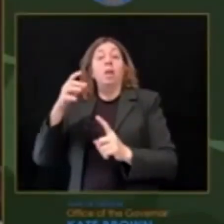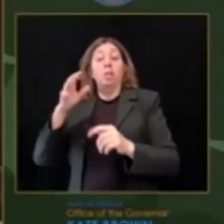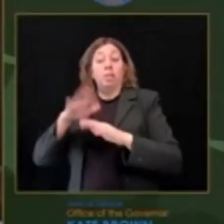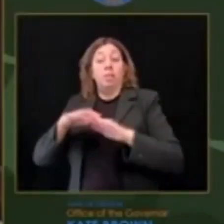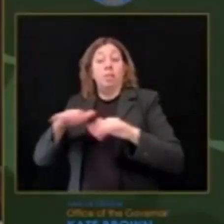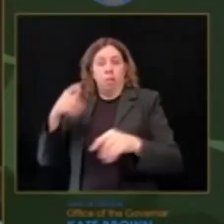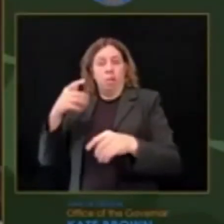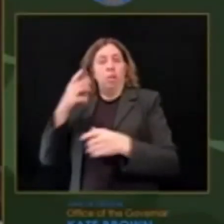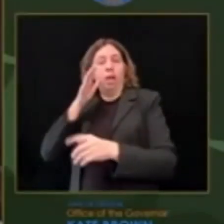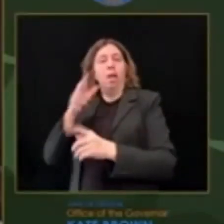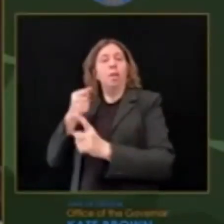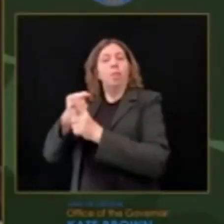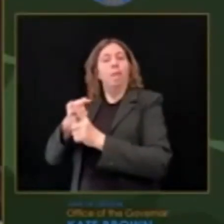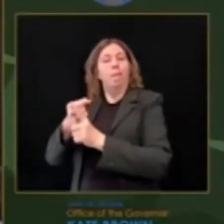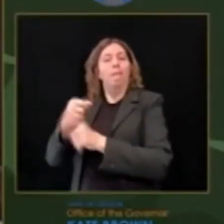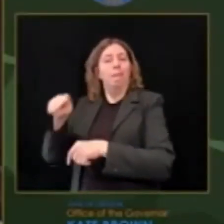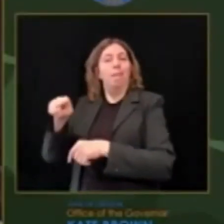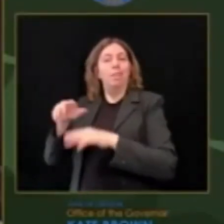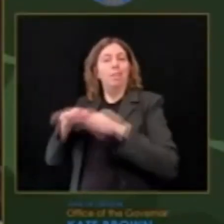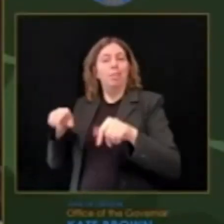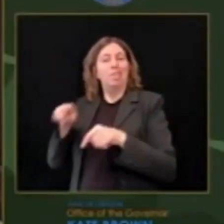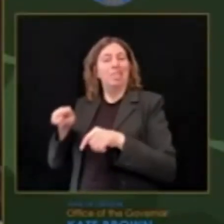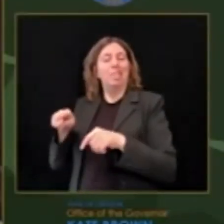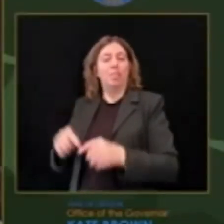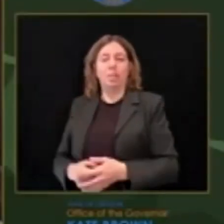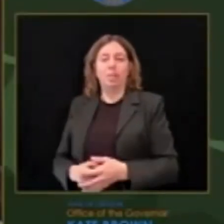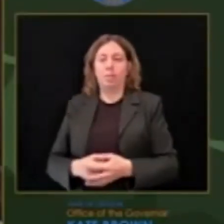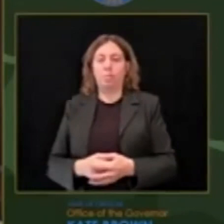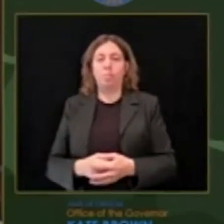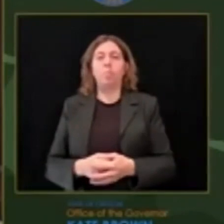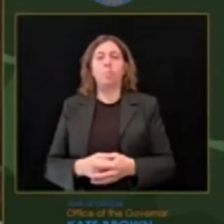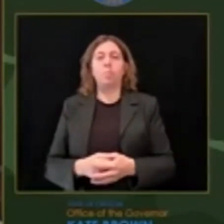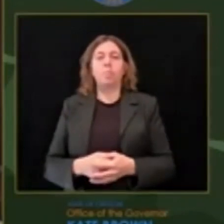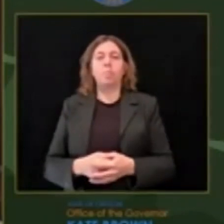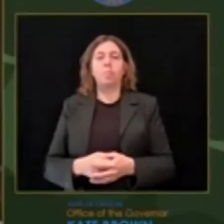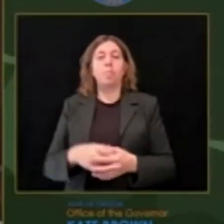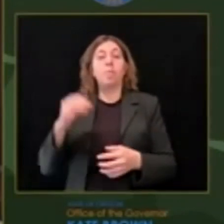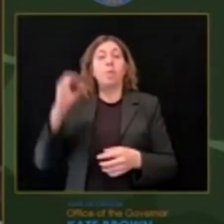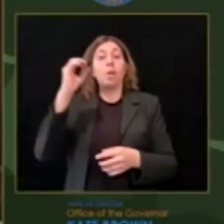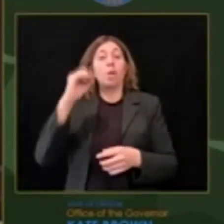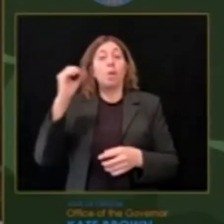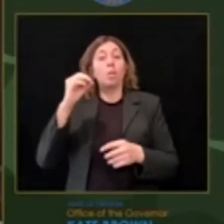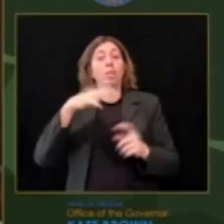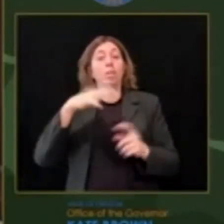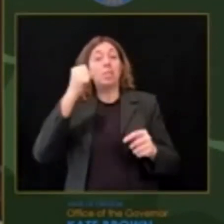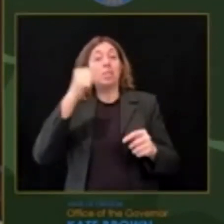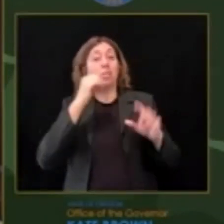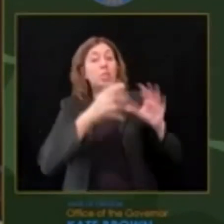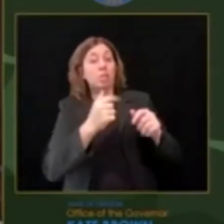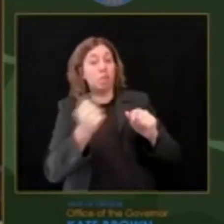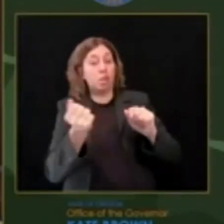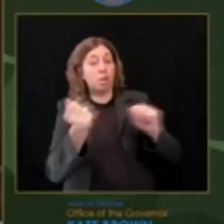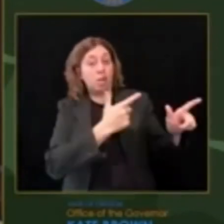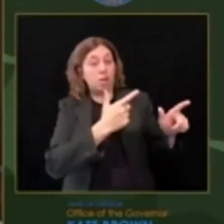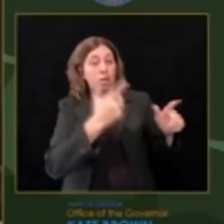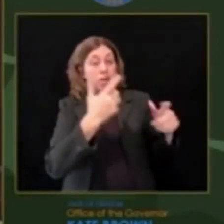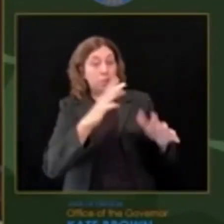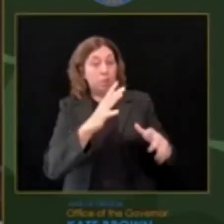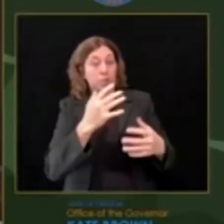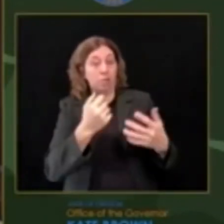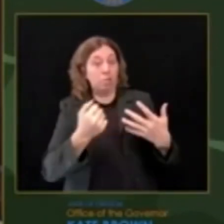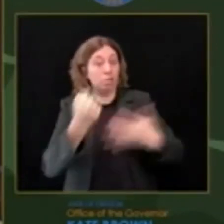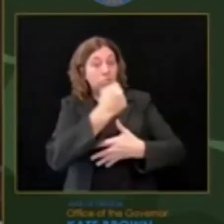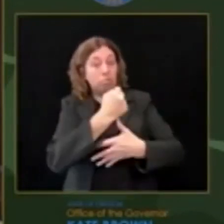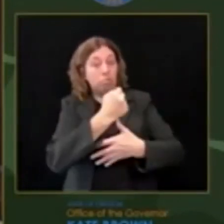to vaccinate every Oregon senior first, the unfortunate and harsh reality is that many of our